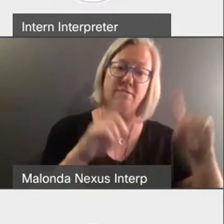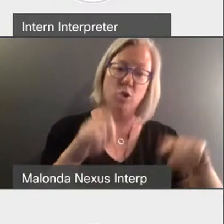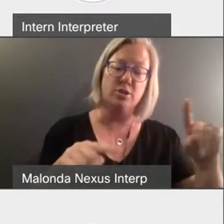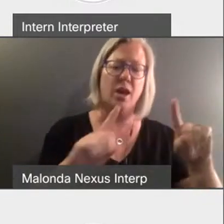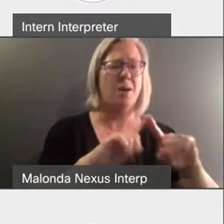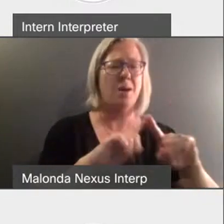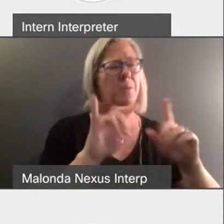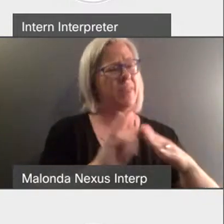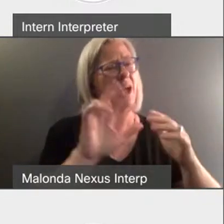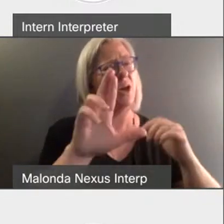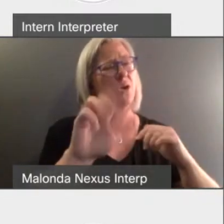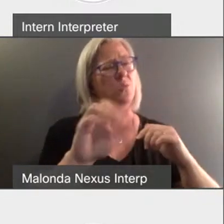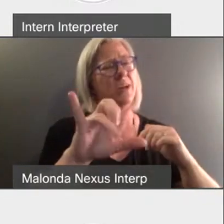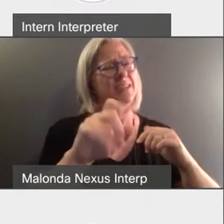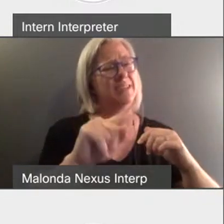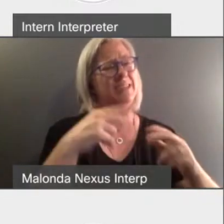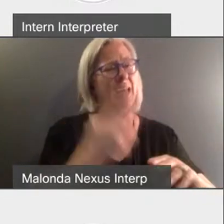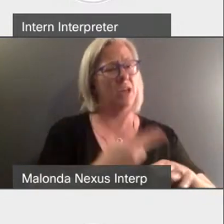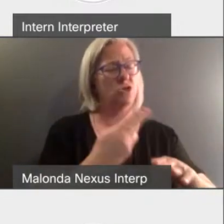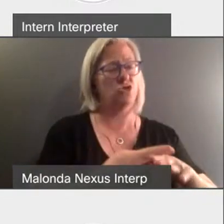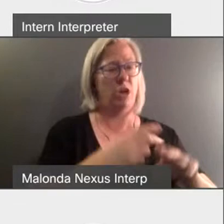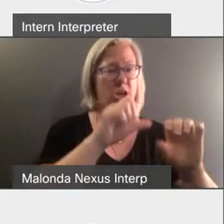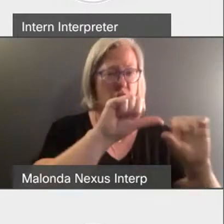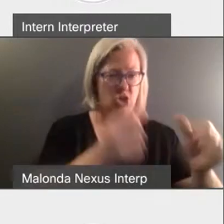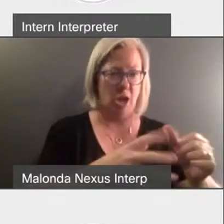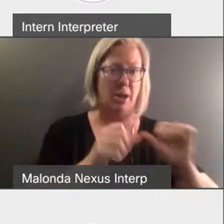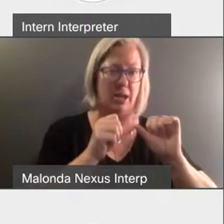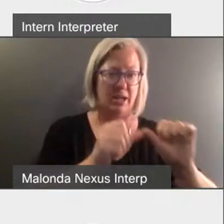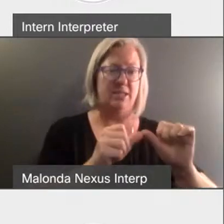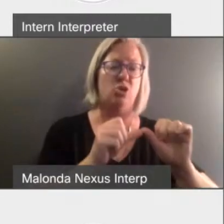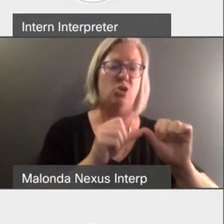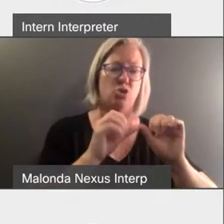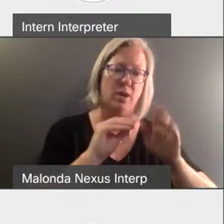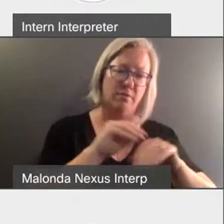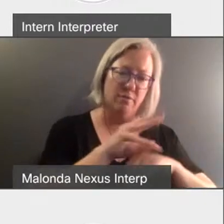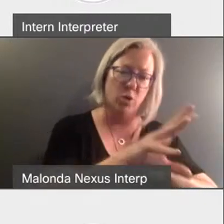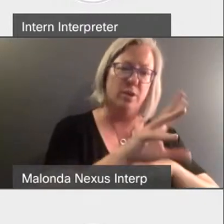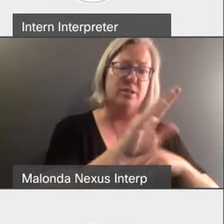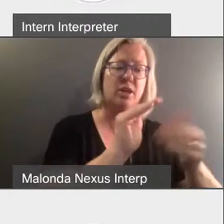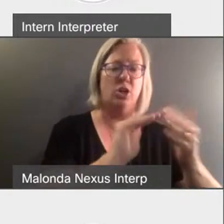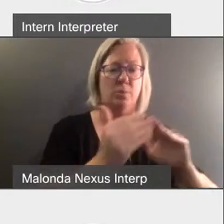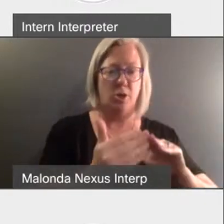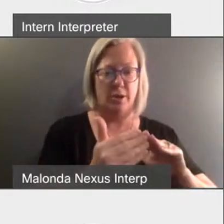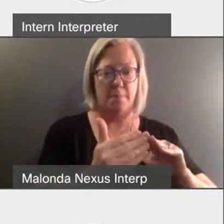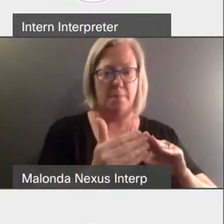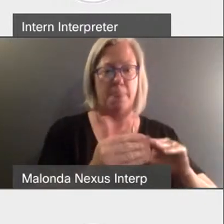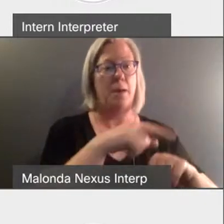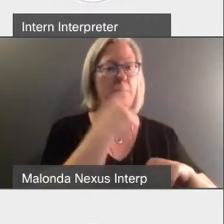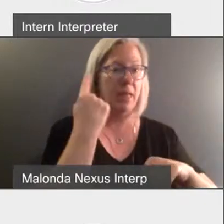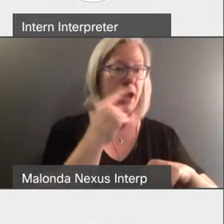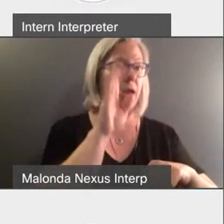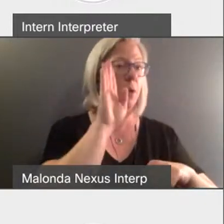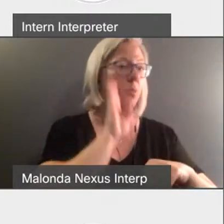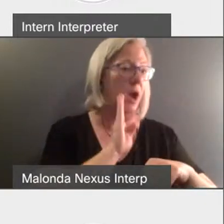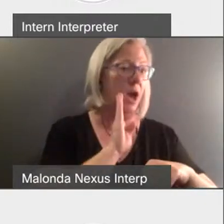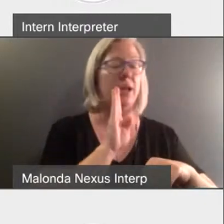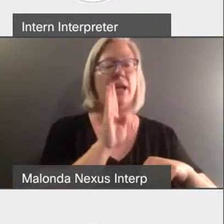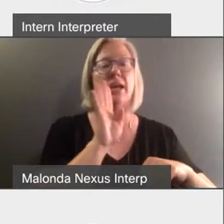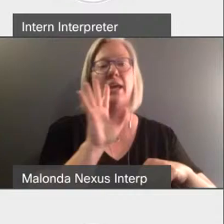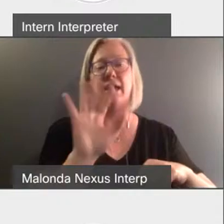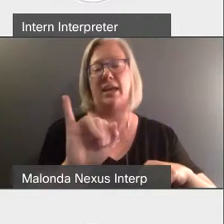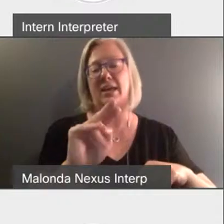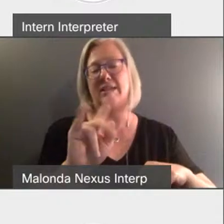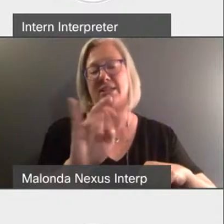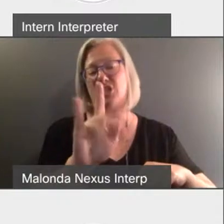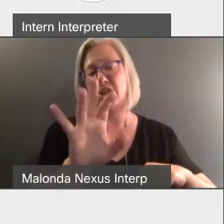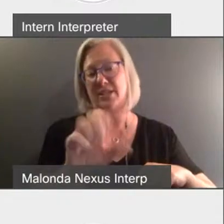of that racist history shaped and continue to influence the communities today. Black, brown, indigenous, and non-white communities